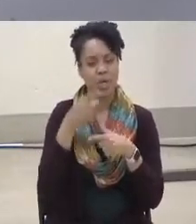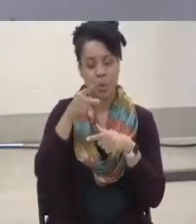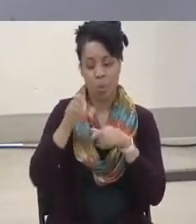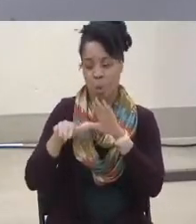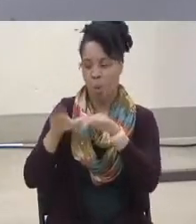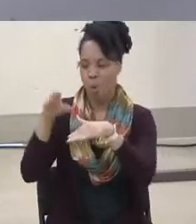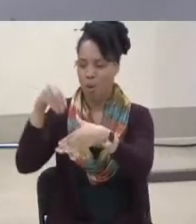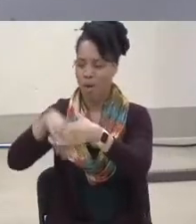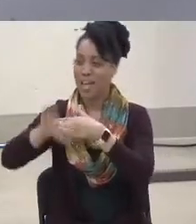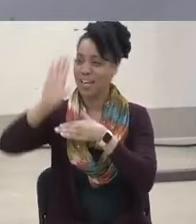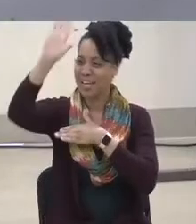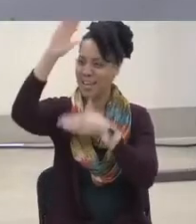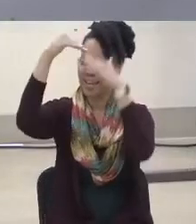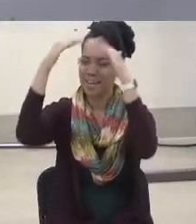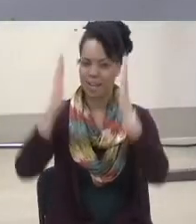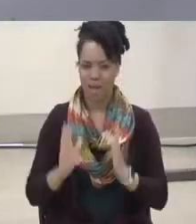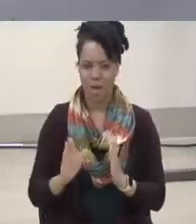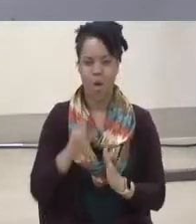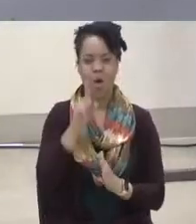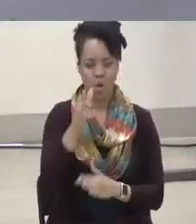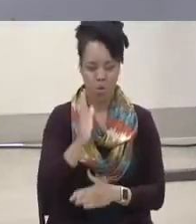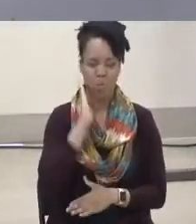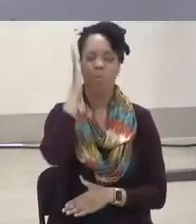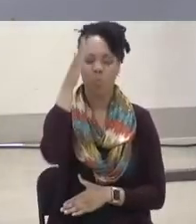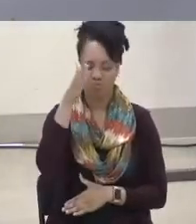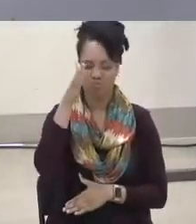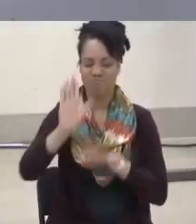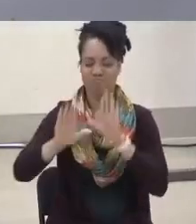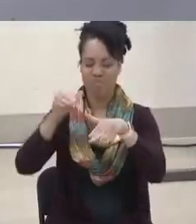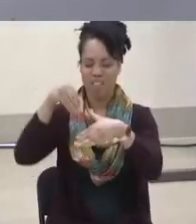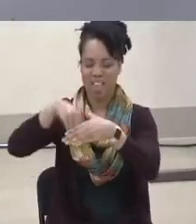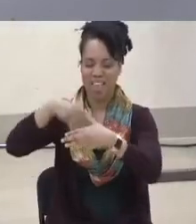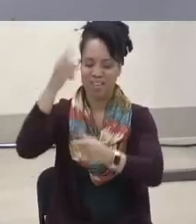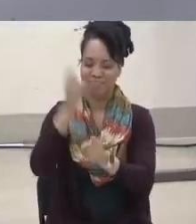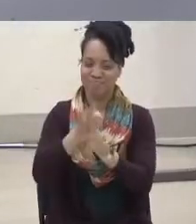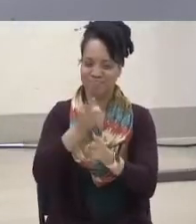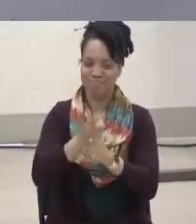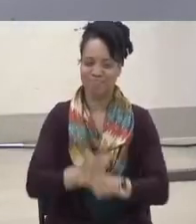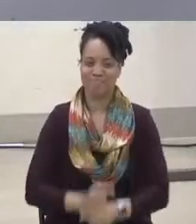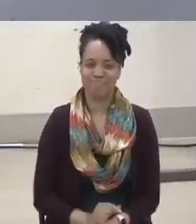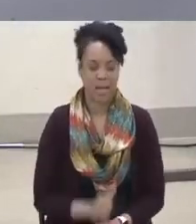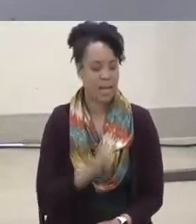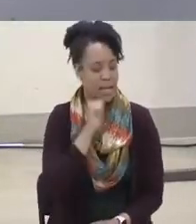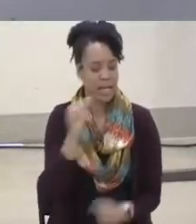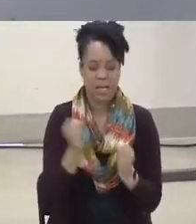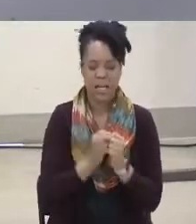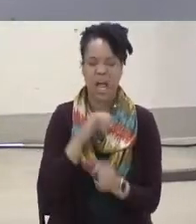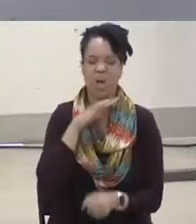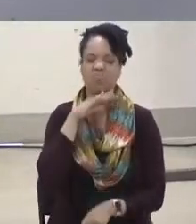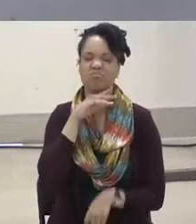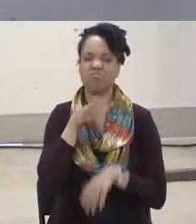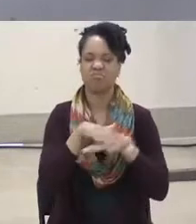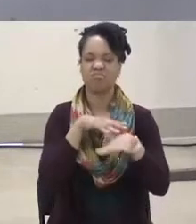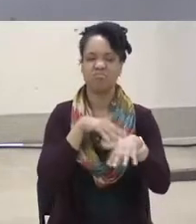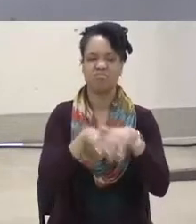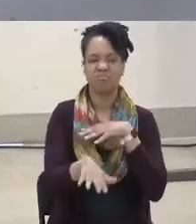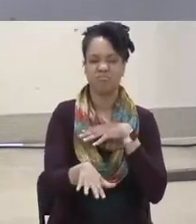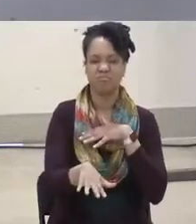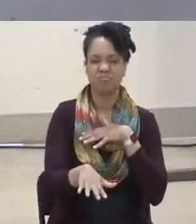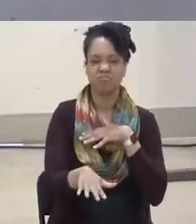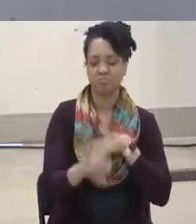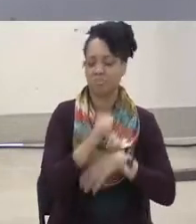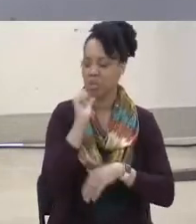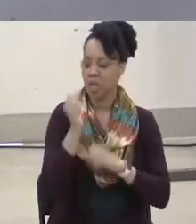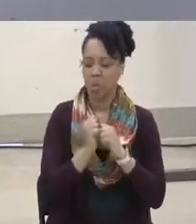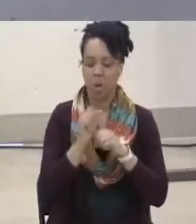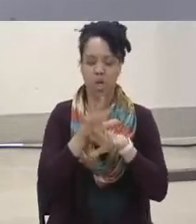tú entras a su casa, you're going to step in it right. tú vas a entrar correctamente, Not with dirty hands, no con manos sucias, not with